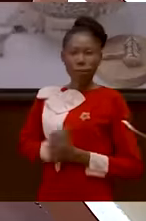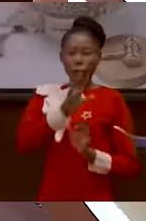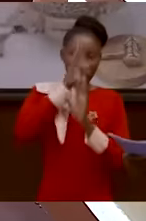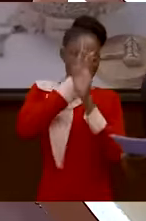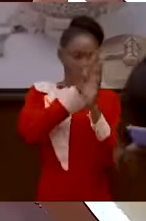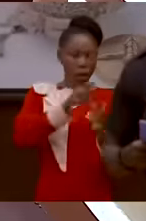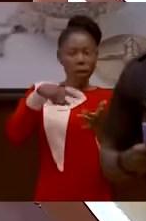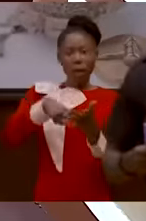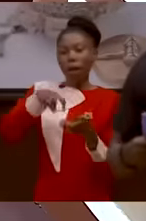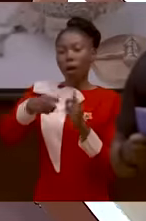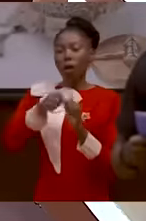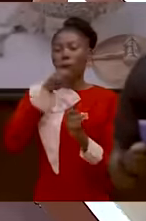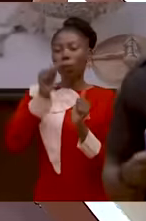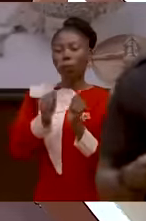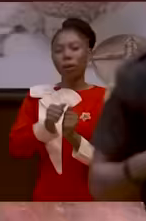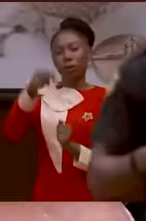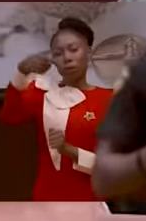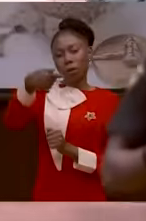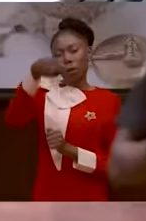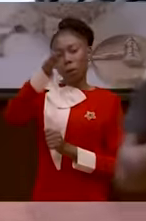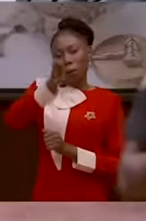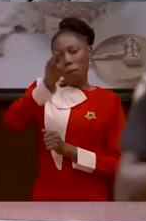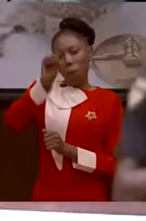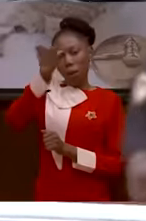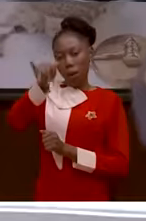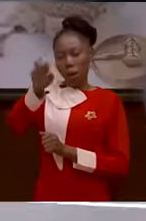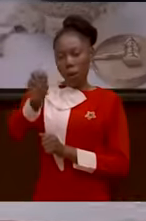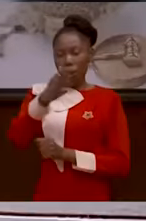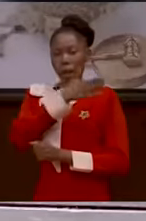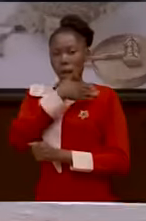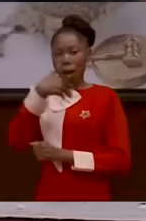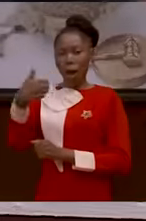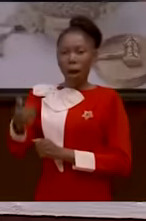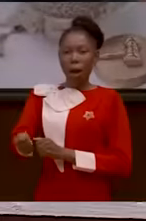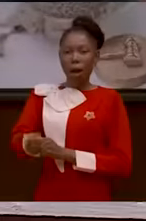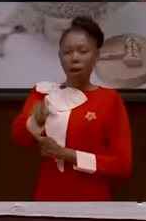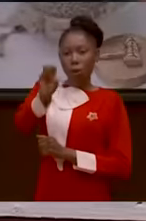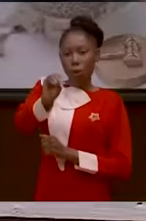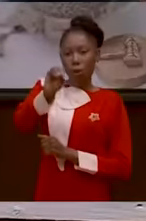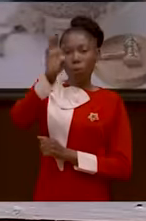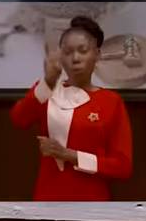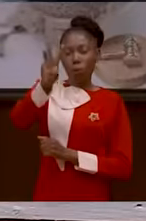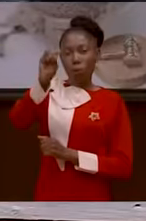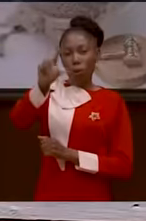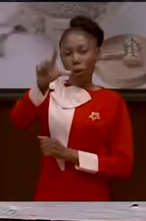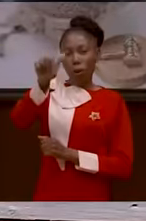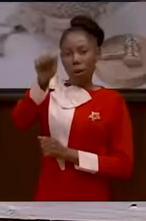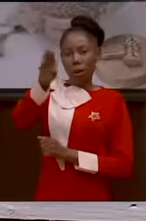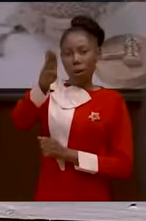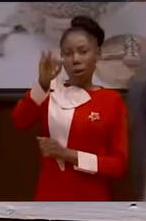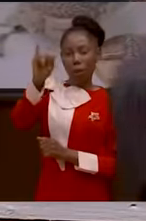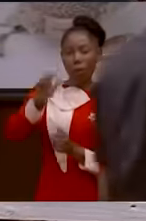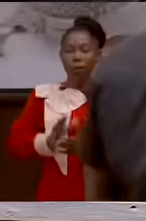Your Honor, this case is between Atewagboye Hannah versus Owolabi Abiodun Peter. That is